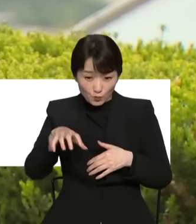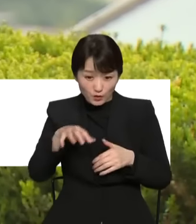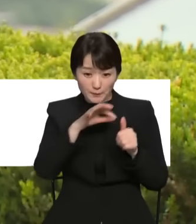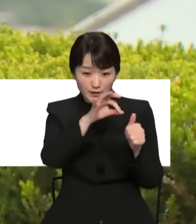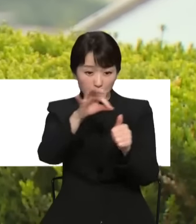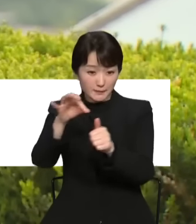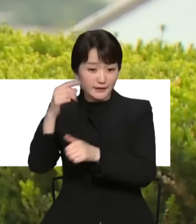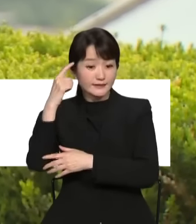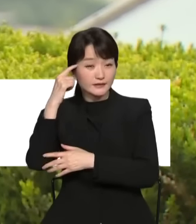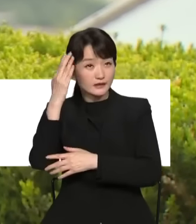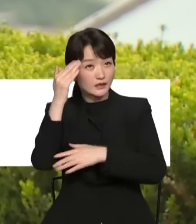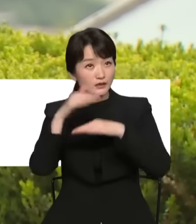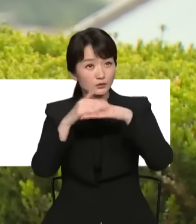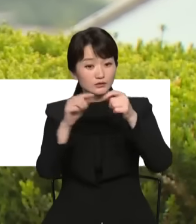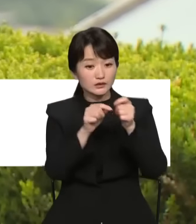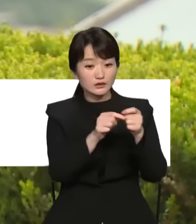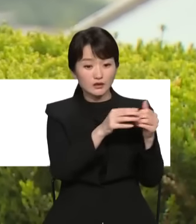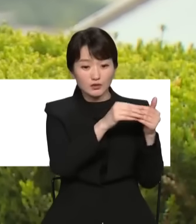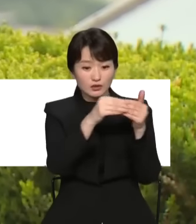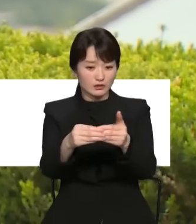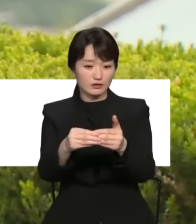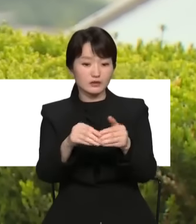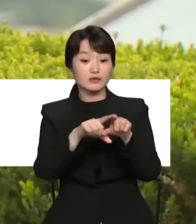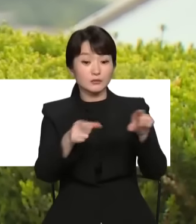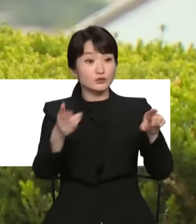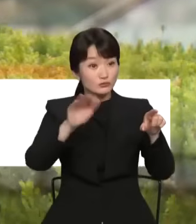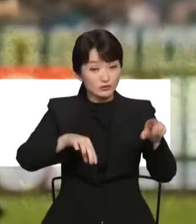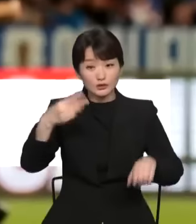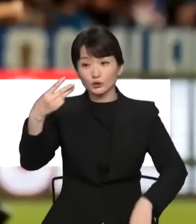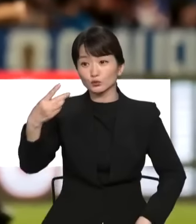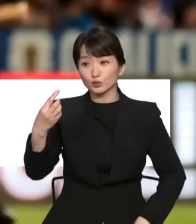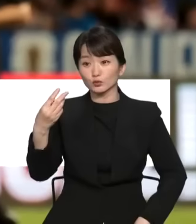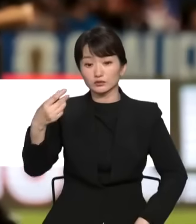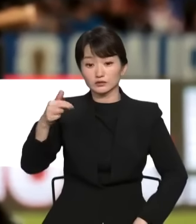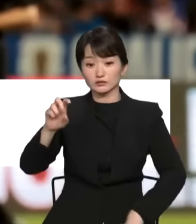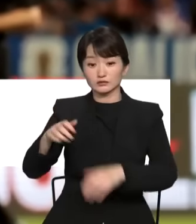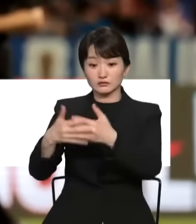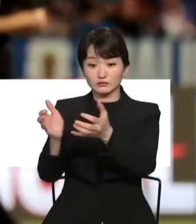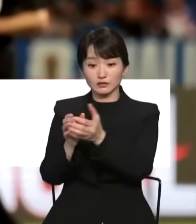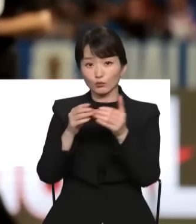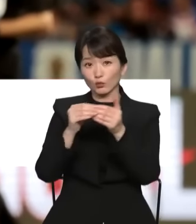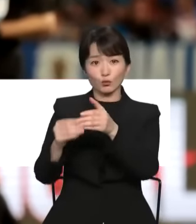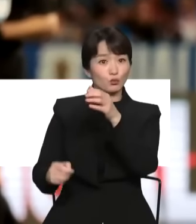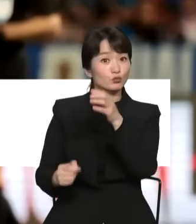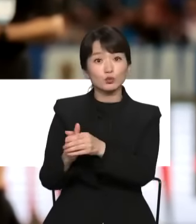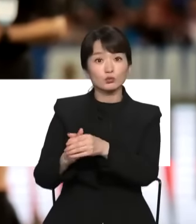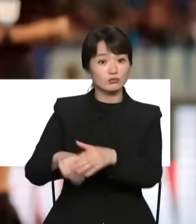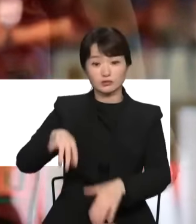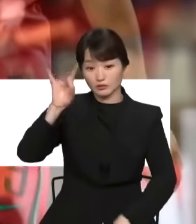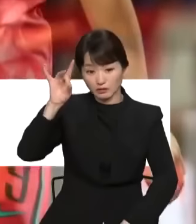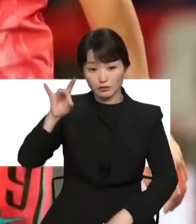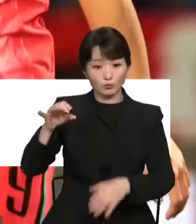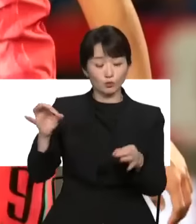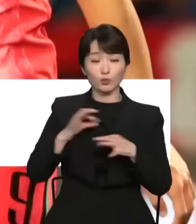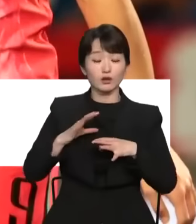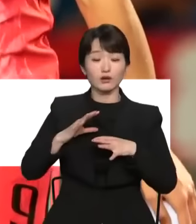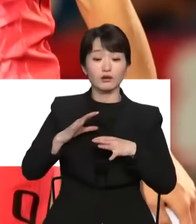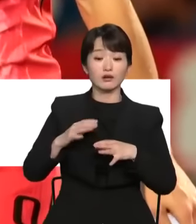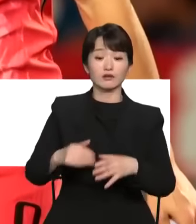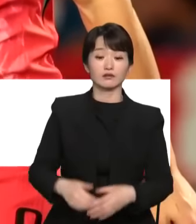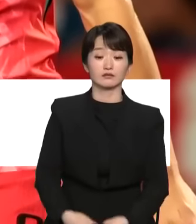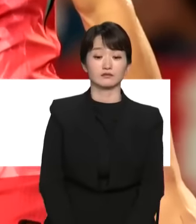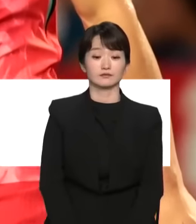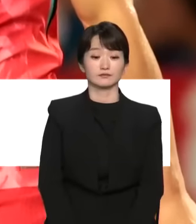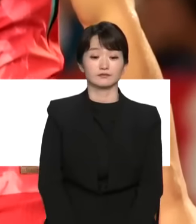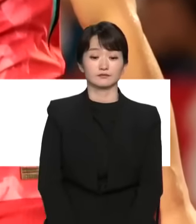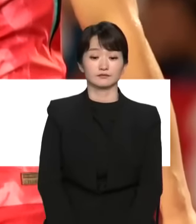Korean team, I think it's rather normal with his way of playing and his status in Korea. But it's not normal to have